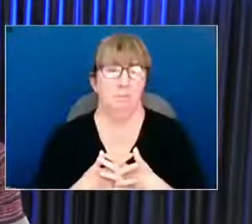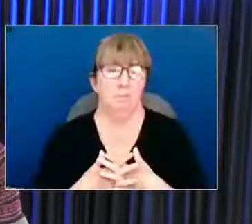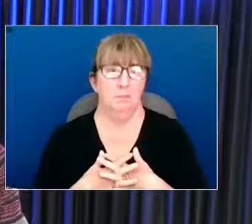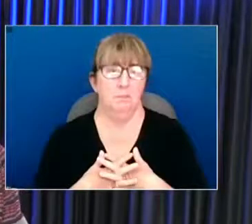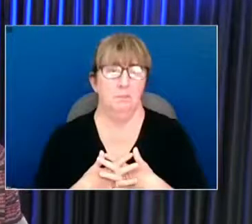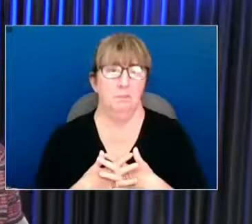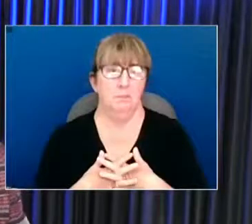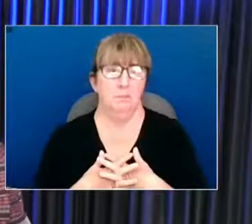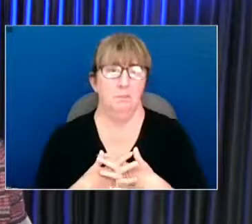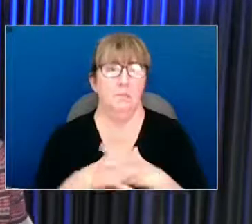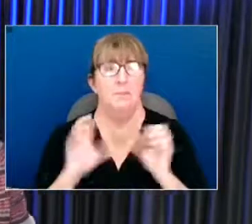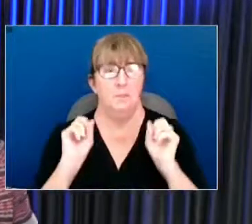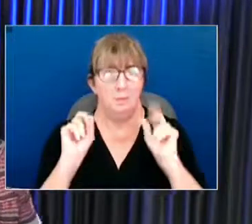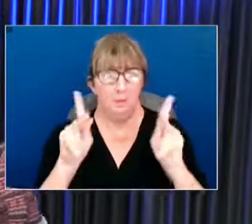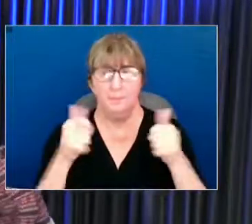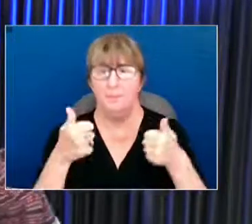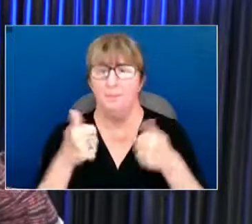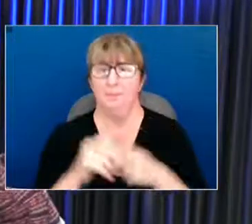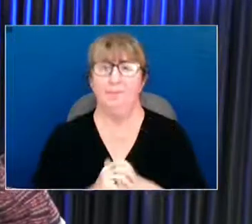Okay.